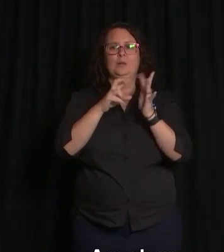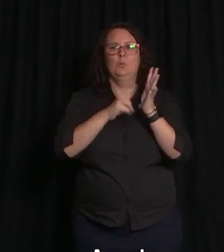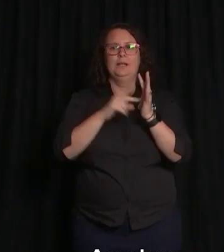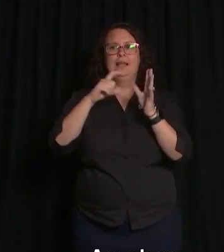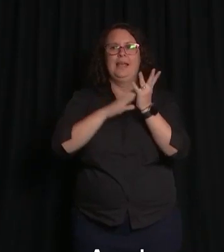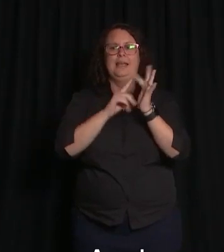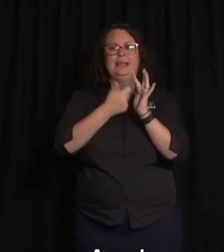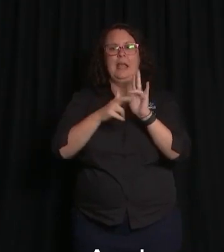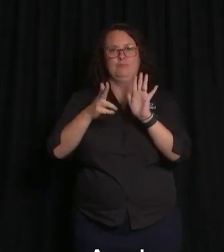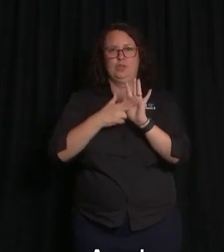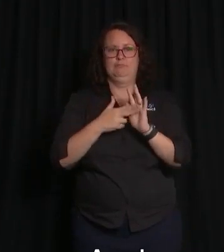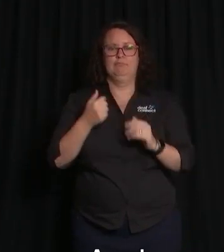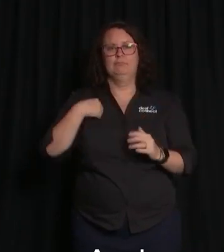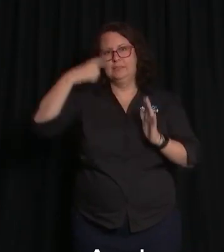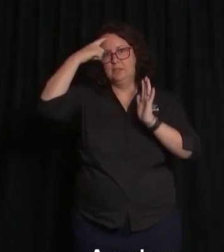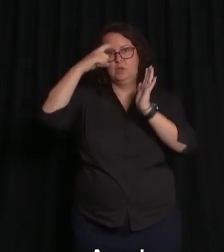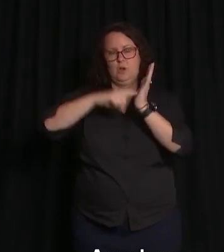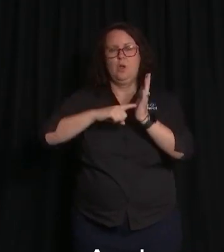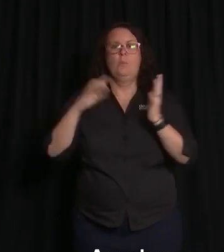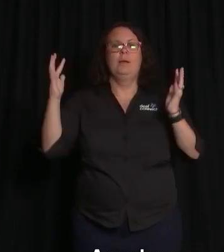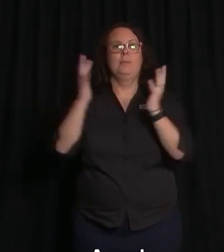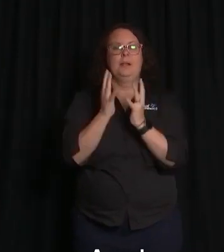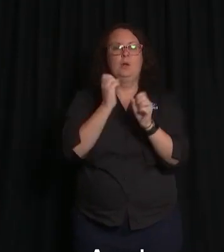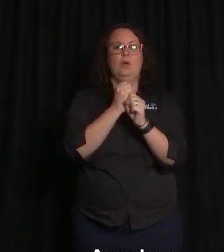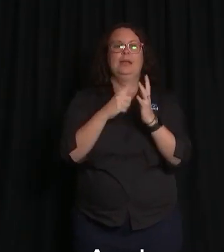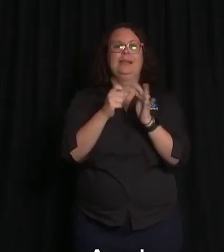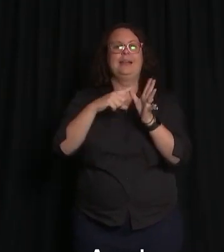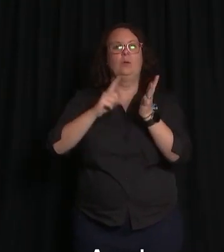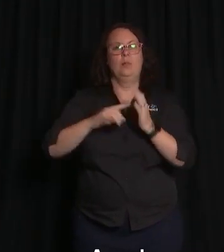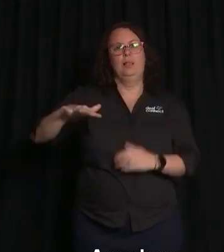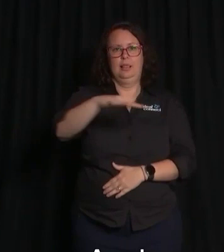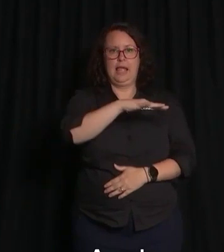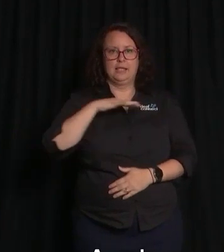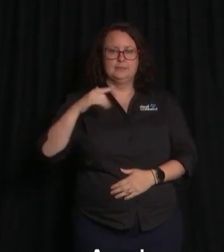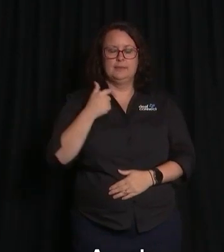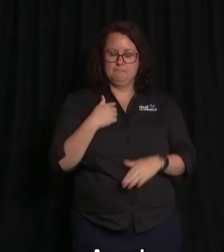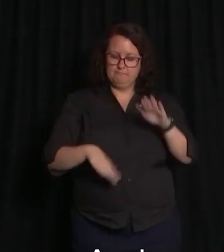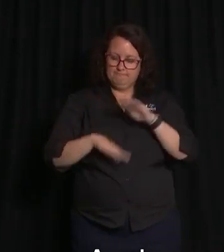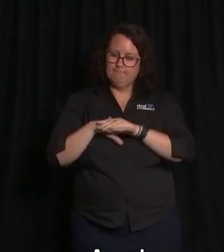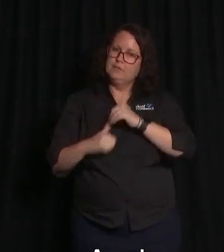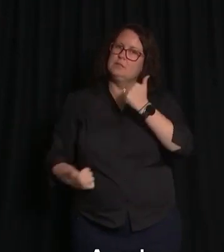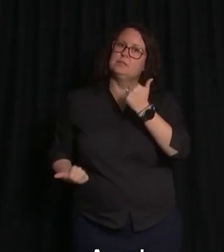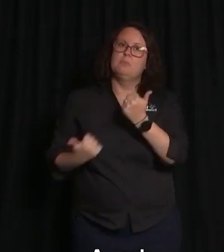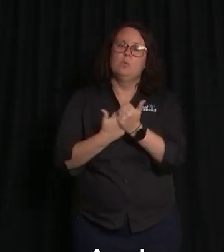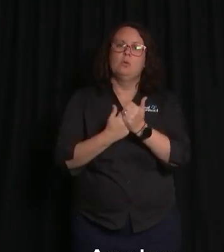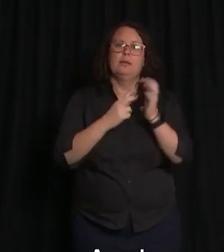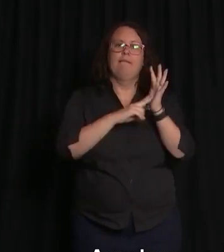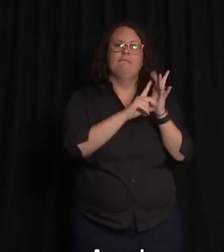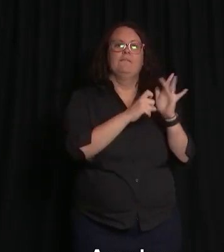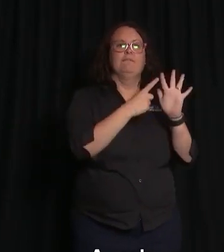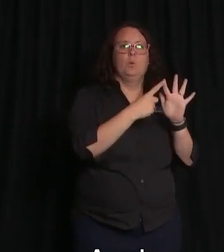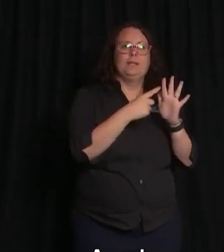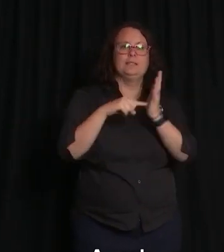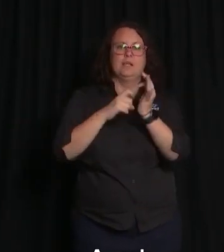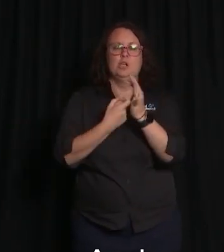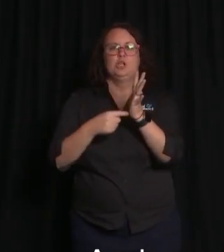like to acknowledge that we're meeting today on the lands of the Gadigal and would like to take this opportunity to express my deep personal support for voice, treaty and truth,